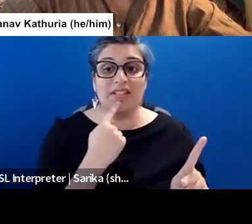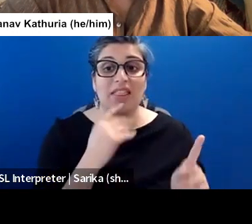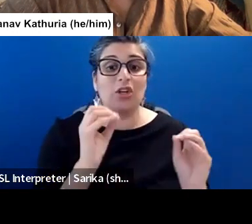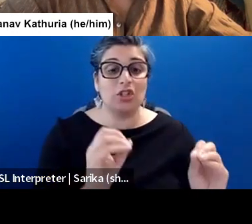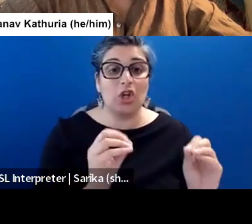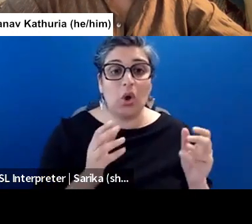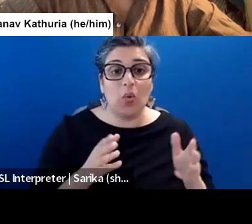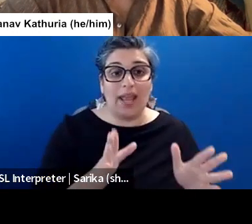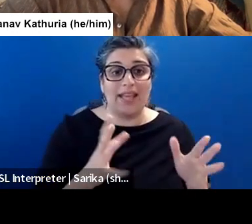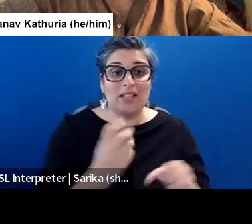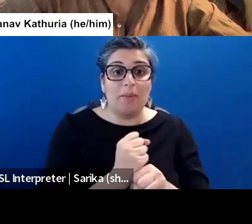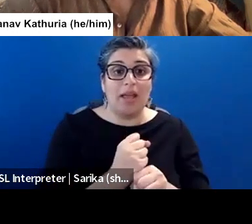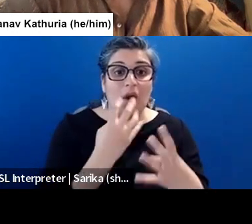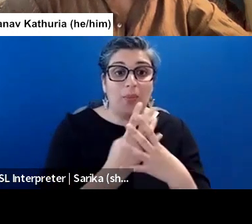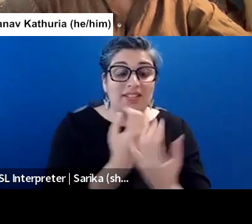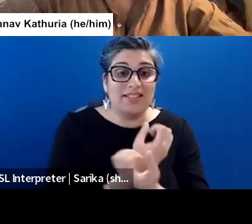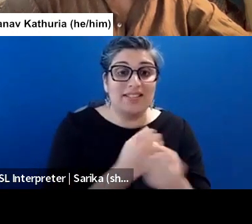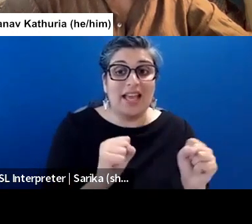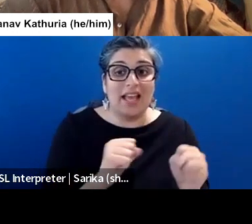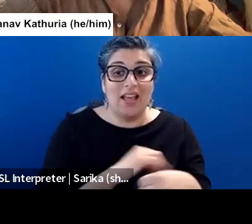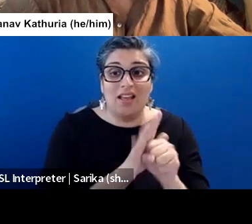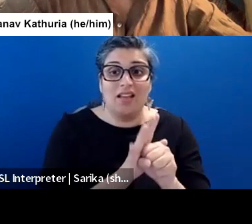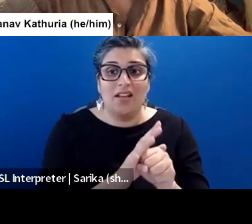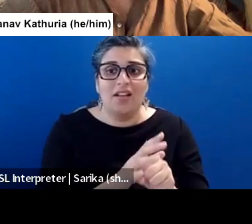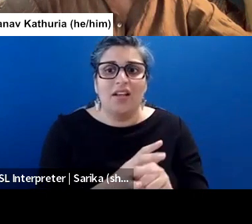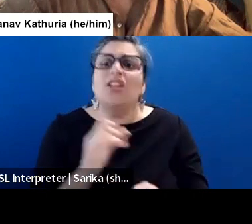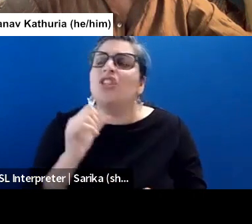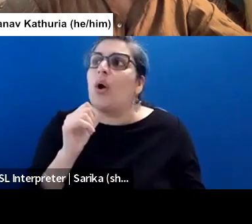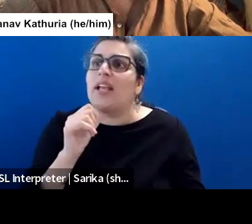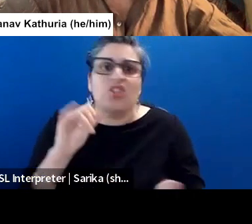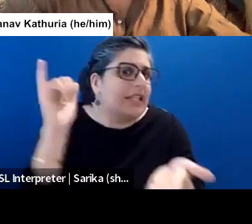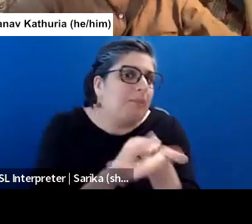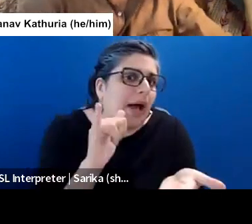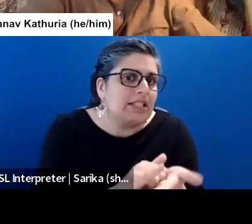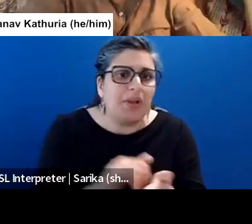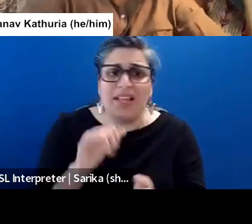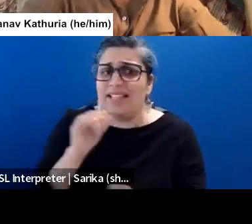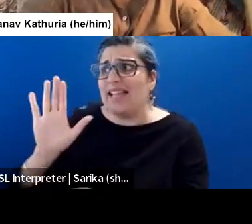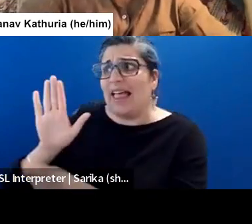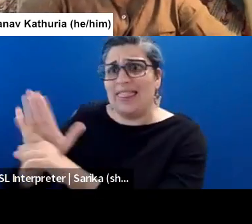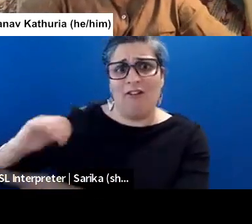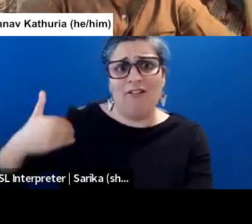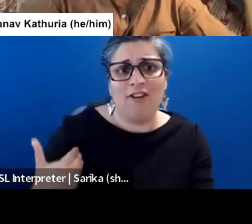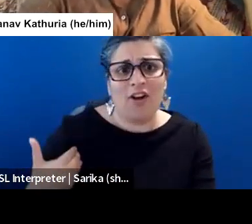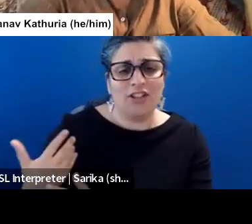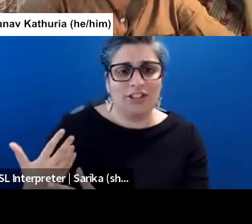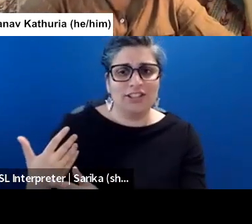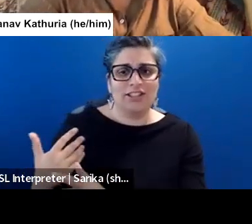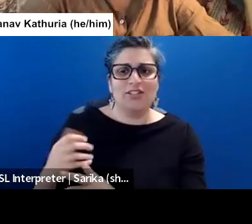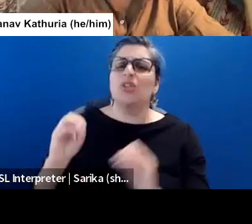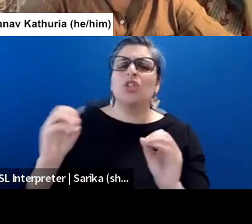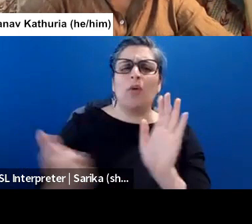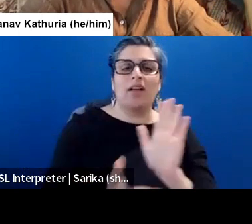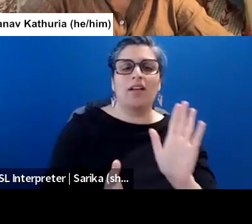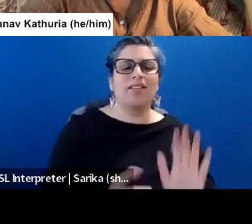in COVID-19. So it's just that it's impossible. It's not that they're doing anything wrong. Therefore, there's no violation. So the